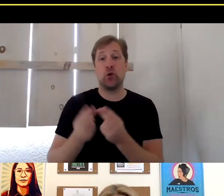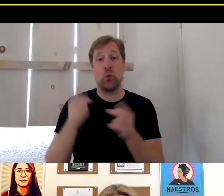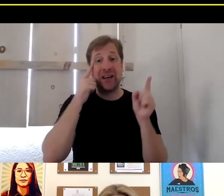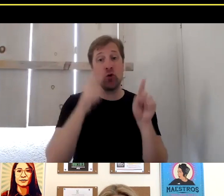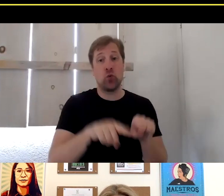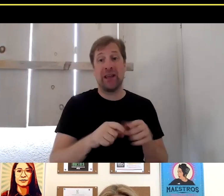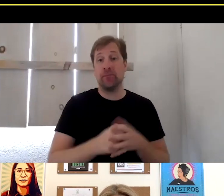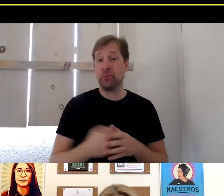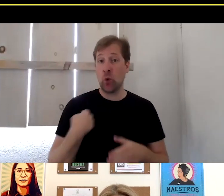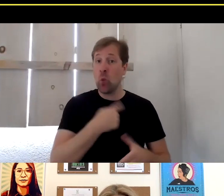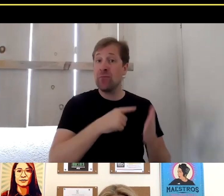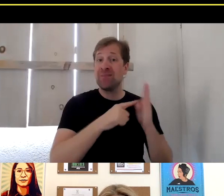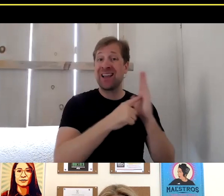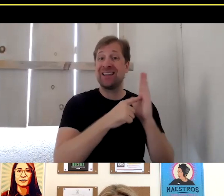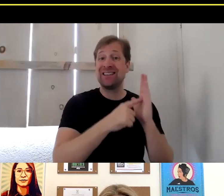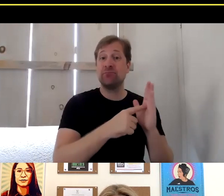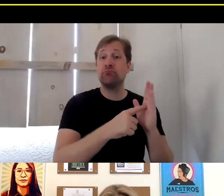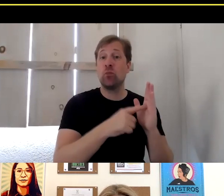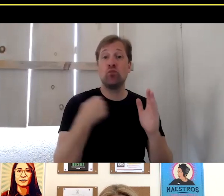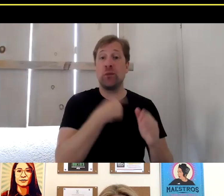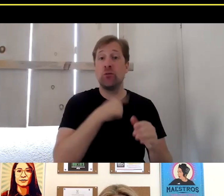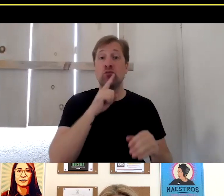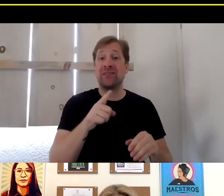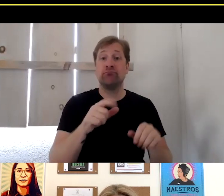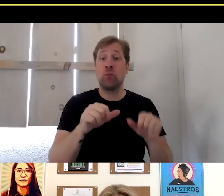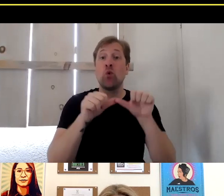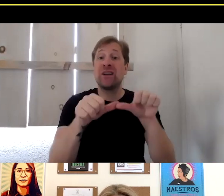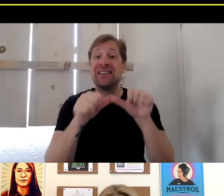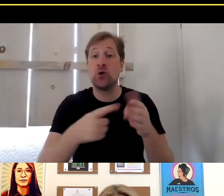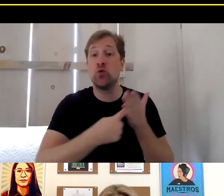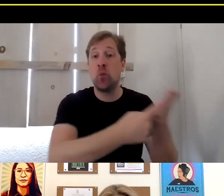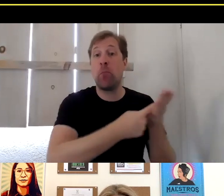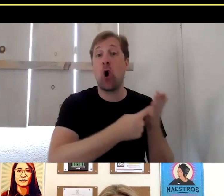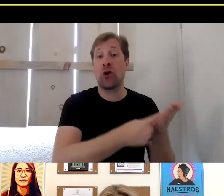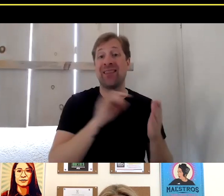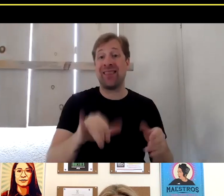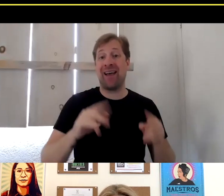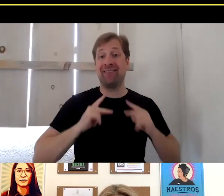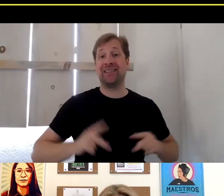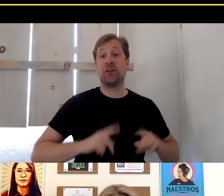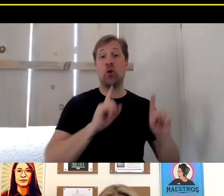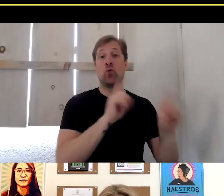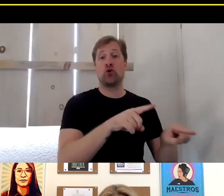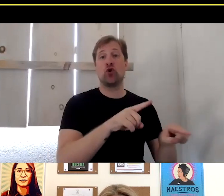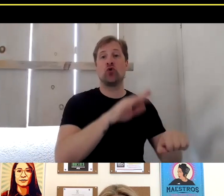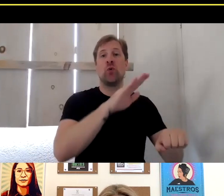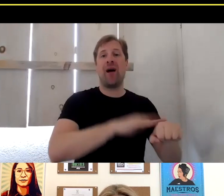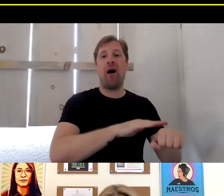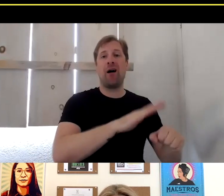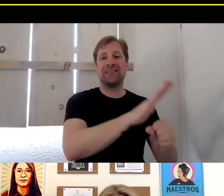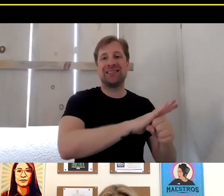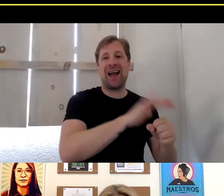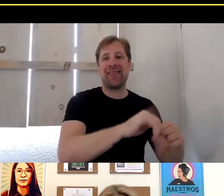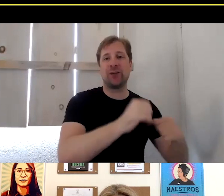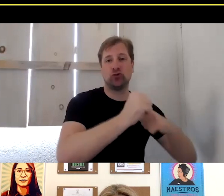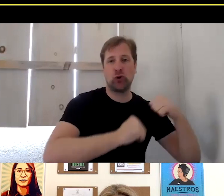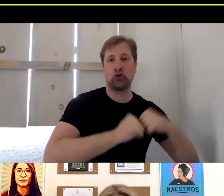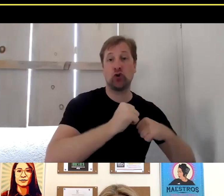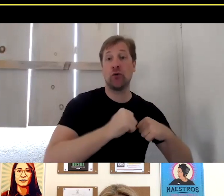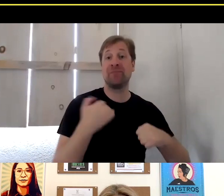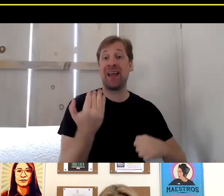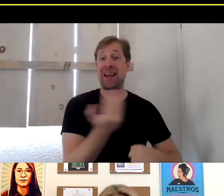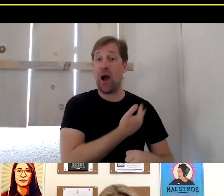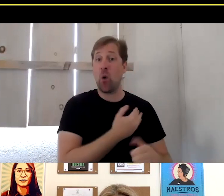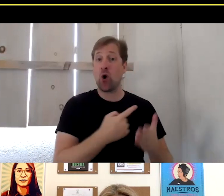to bargain the effects on the eventual physical return to the on-site structure, and that our collective